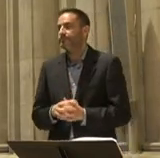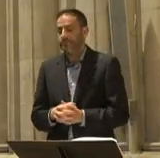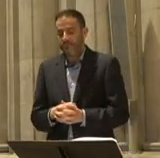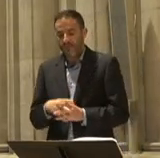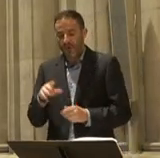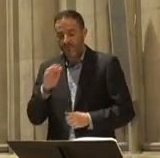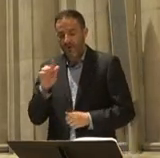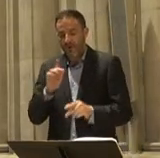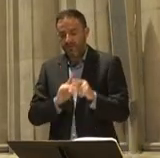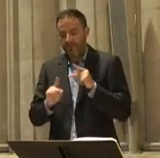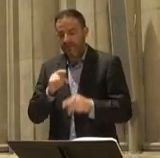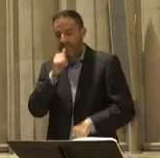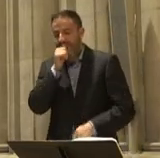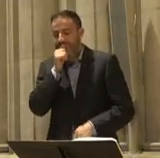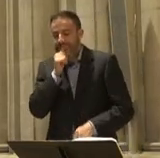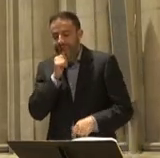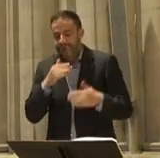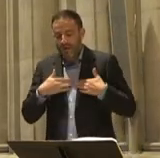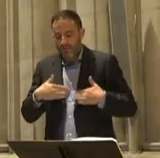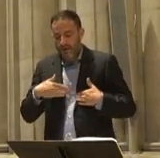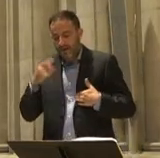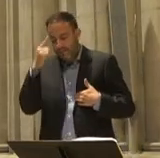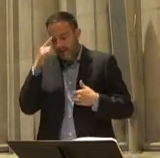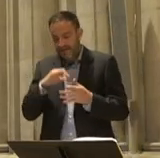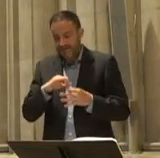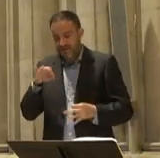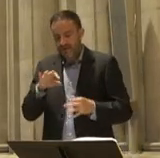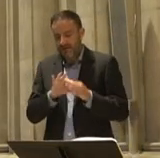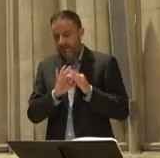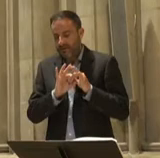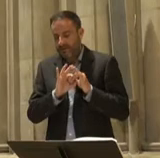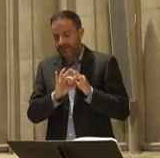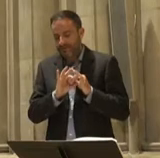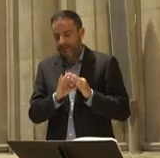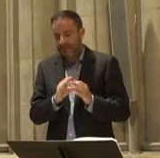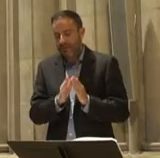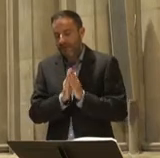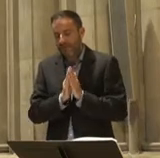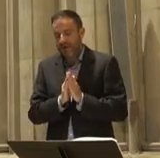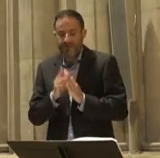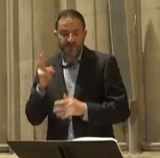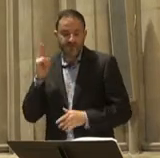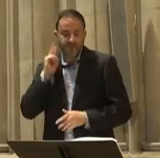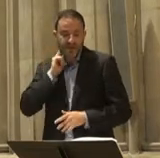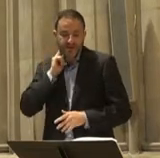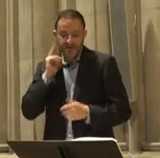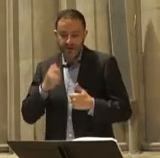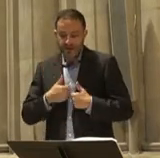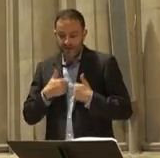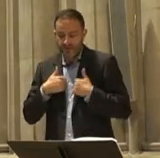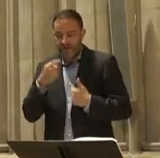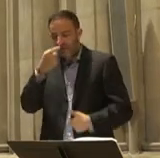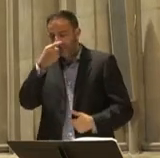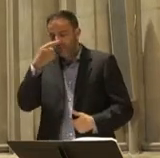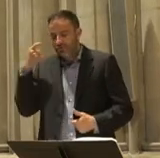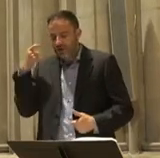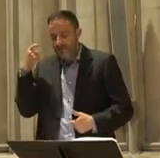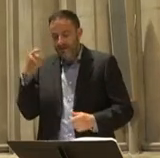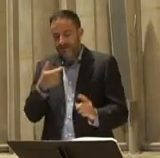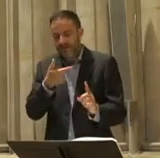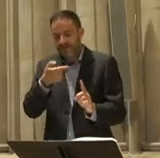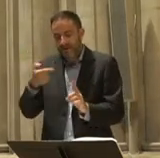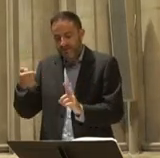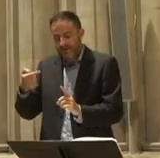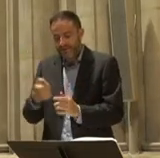for all who suffer in body, mind, spirit, or relationship, we pray especially for victims and survivors of trauma from gun